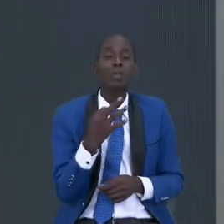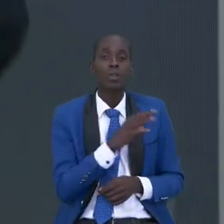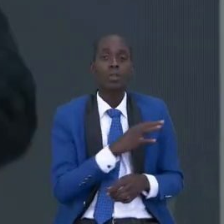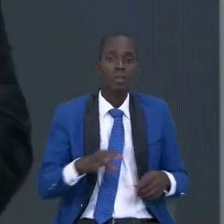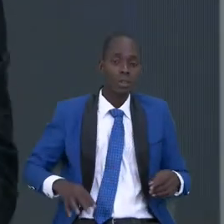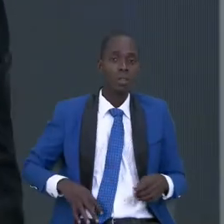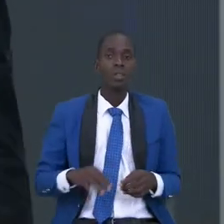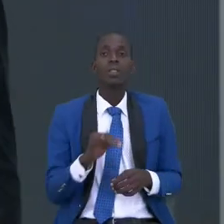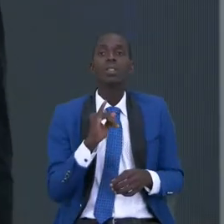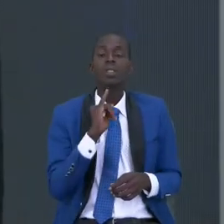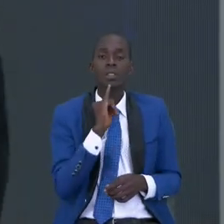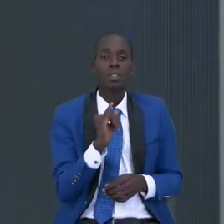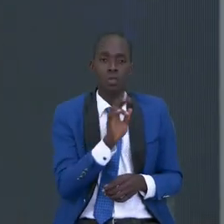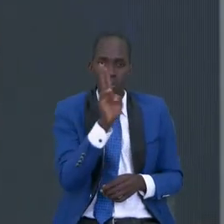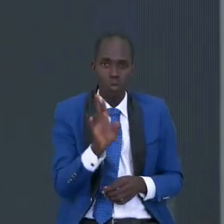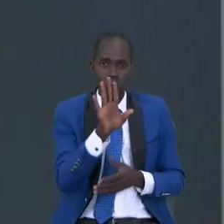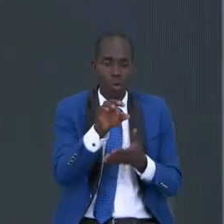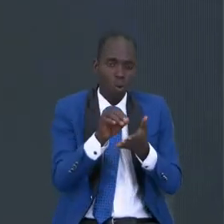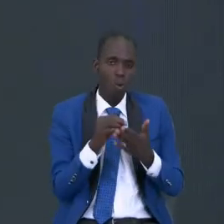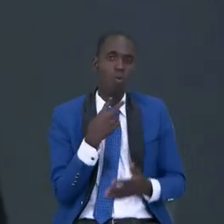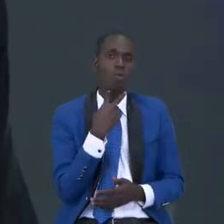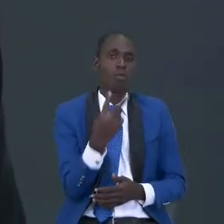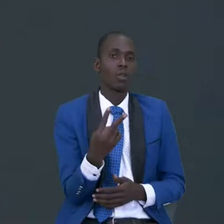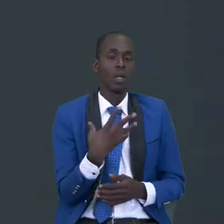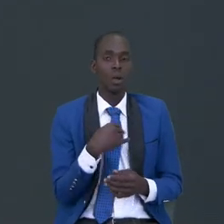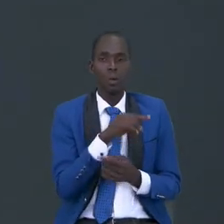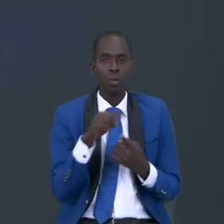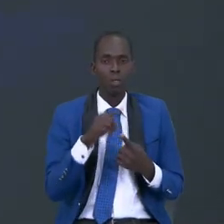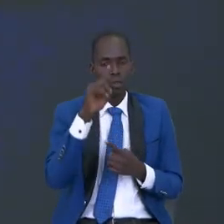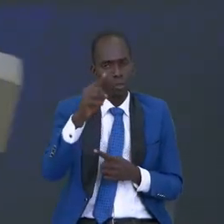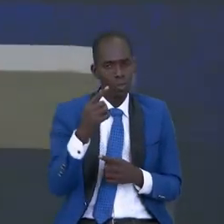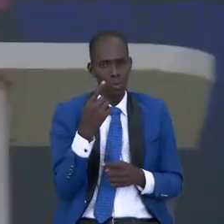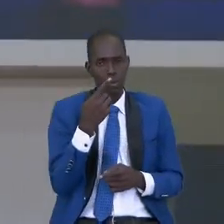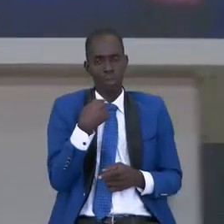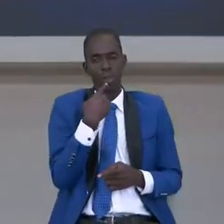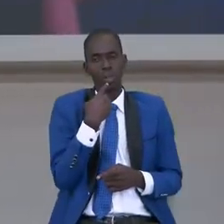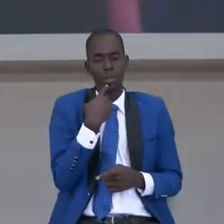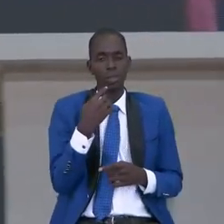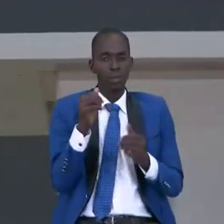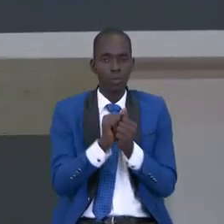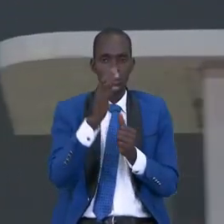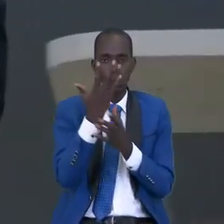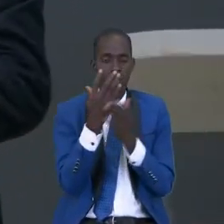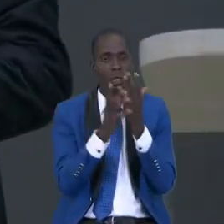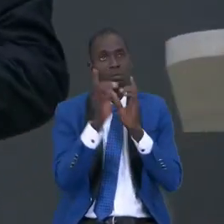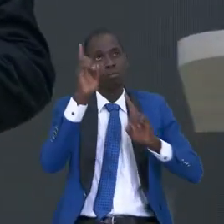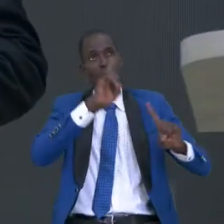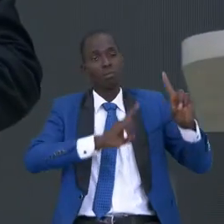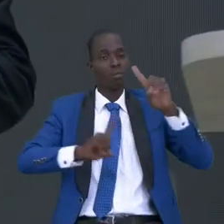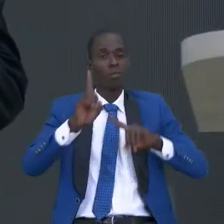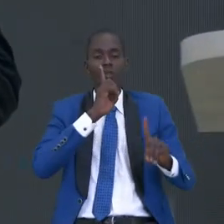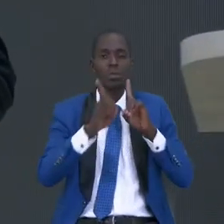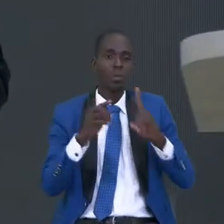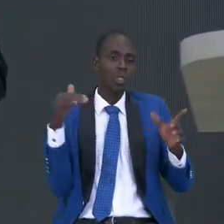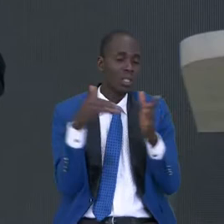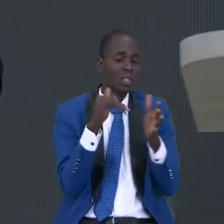own. He uses your voice. And when you open your mouth and you speak to that mountain, the mountain